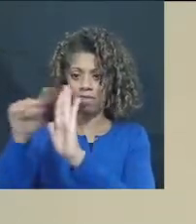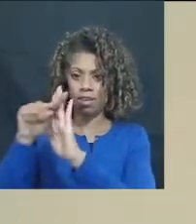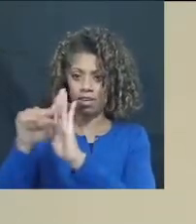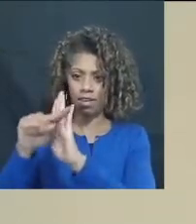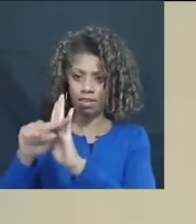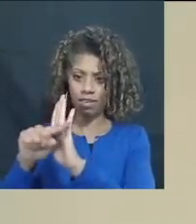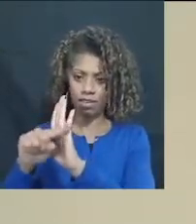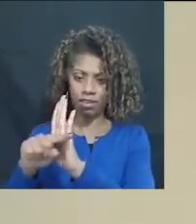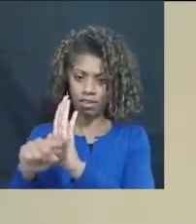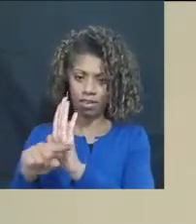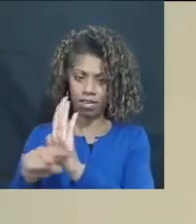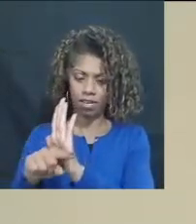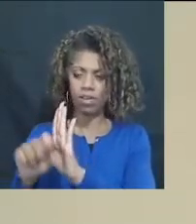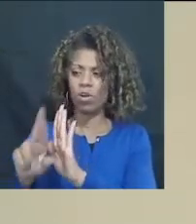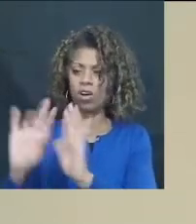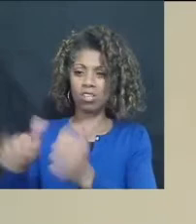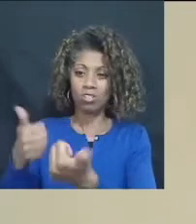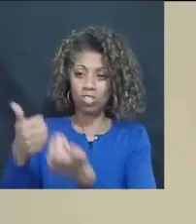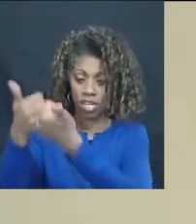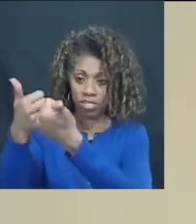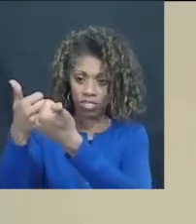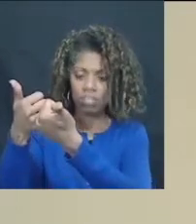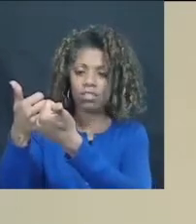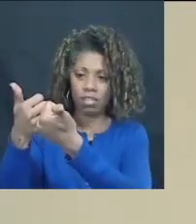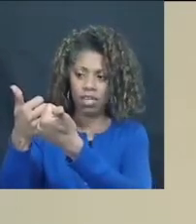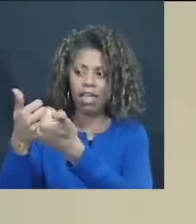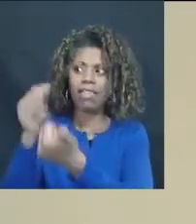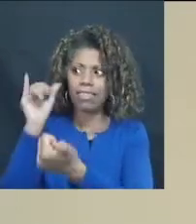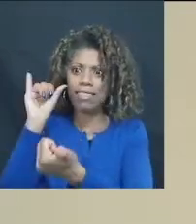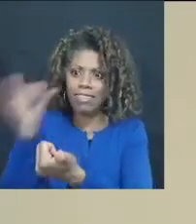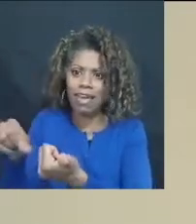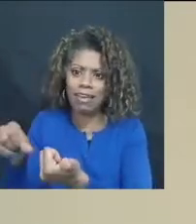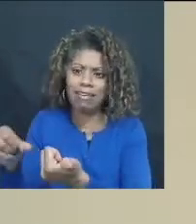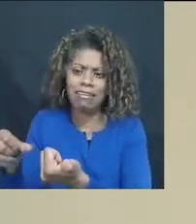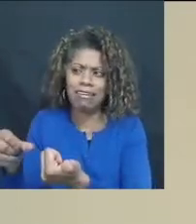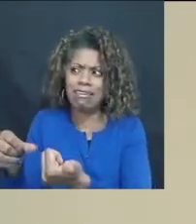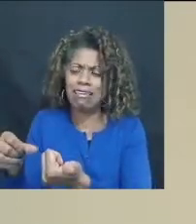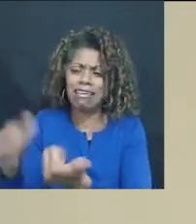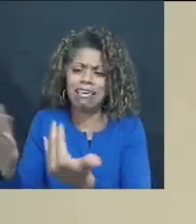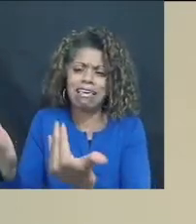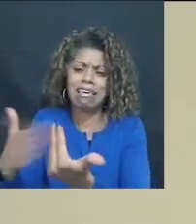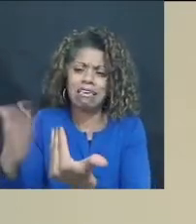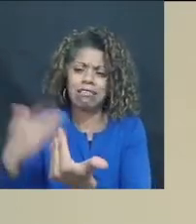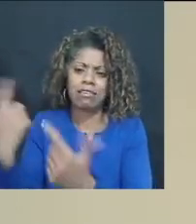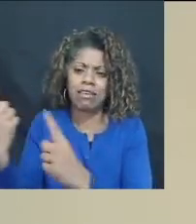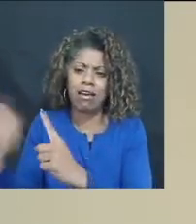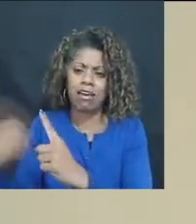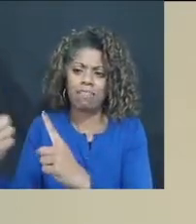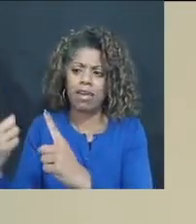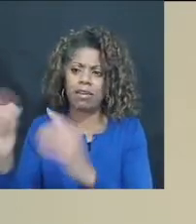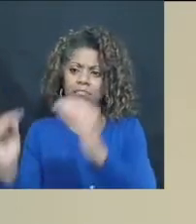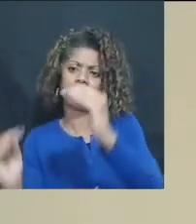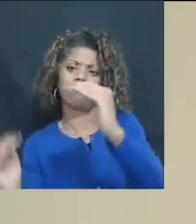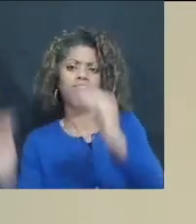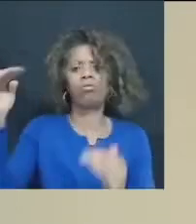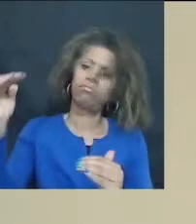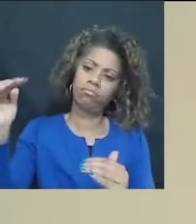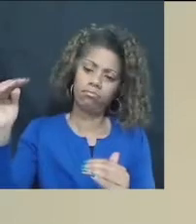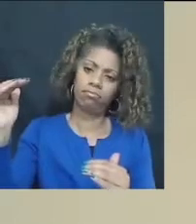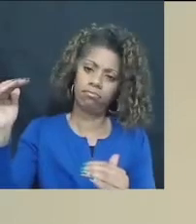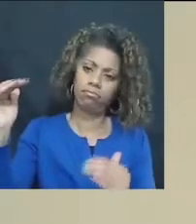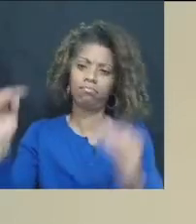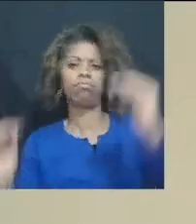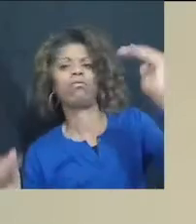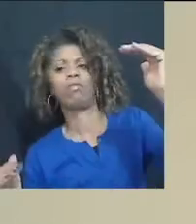certain people are just inferior, certain people are always struggling, certain people always fail. And we conveniently leave out the side of the narrative, which, by the way, is backed